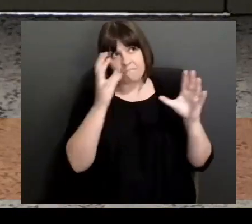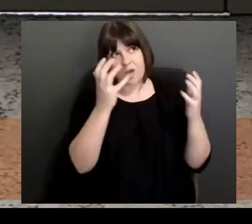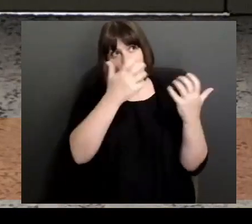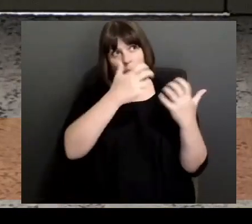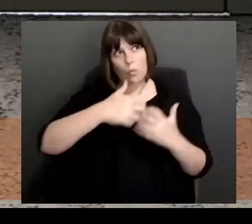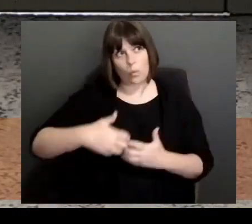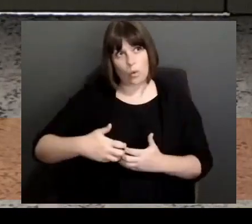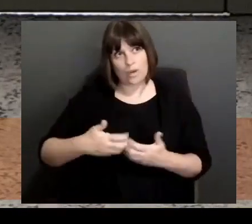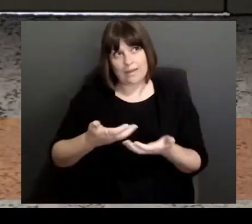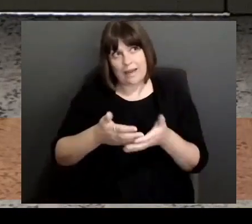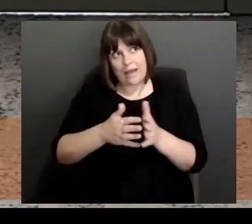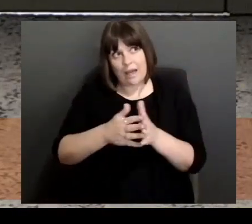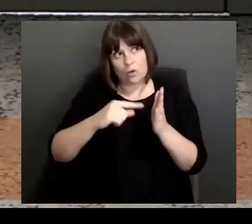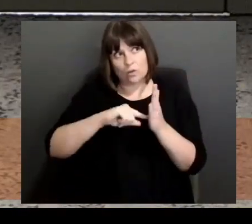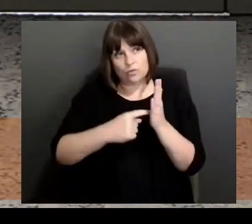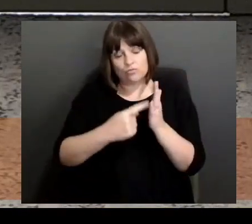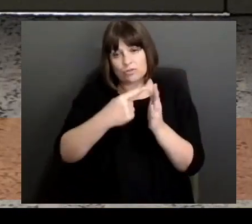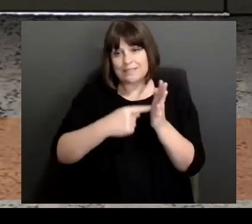process.